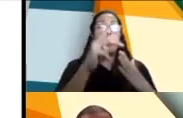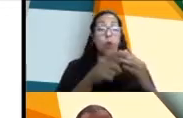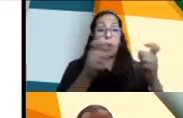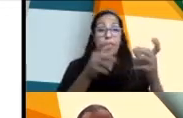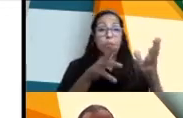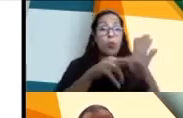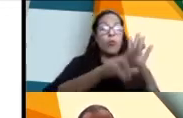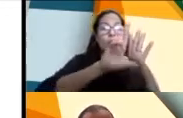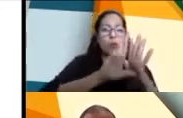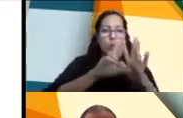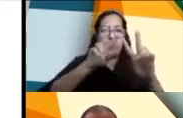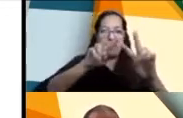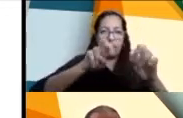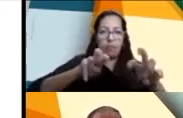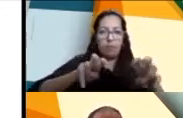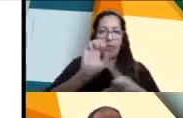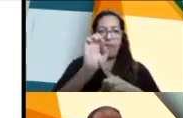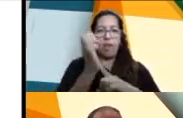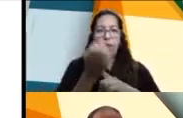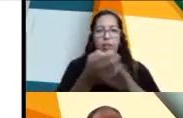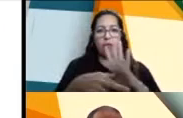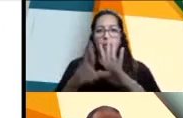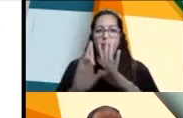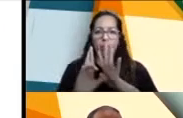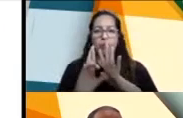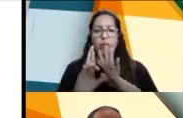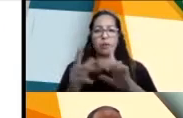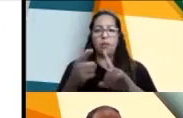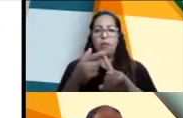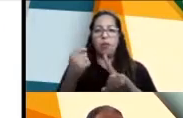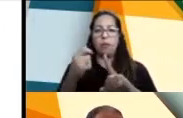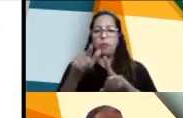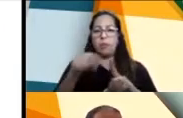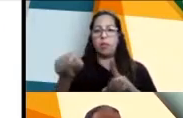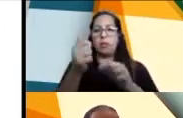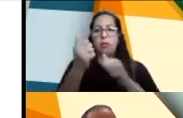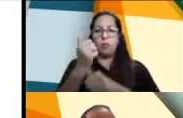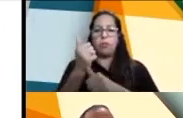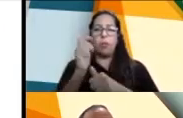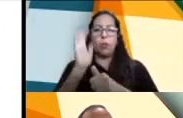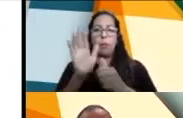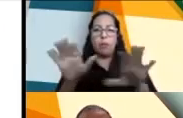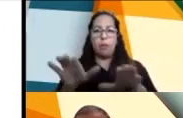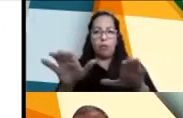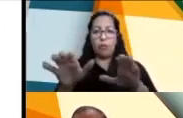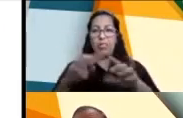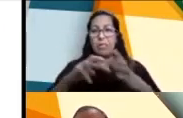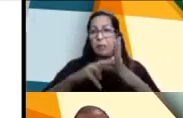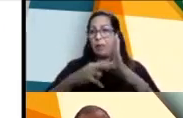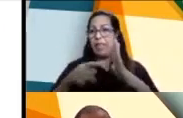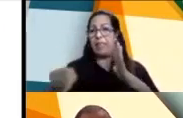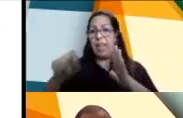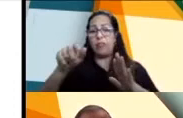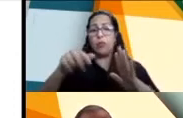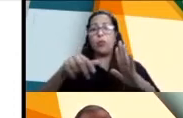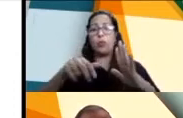reviewing the environmental reviews that the subrecipients are going to be performing. That means that they need to revise the